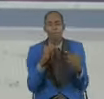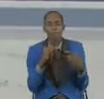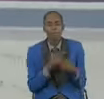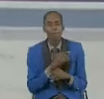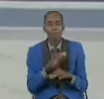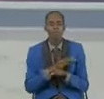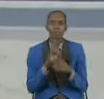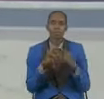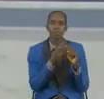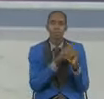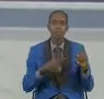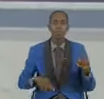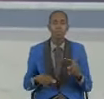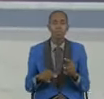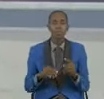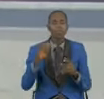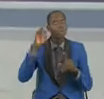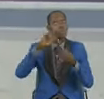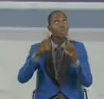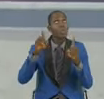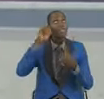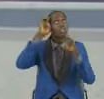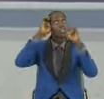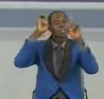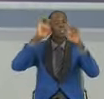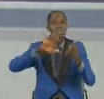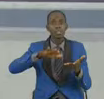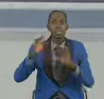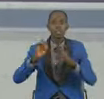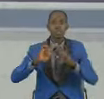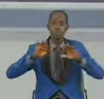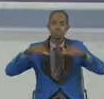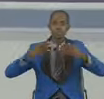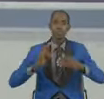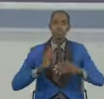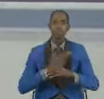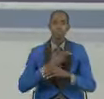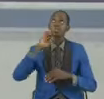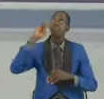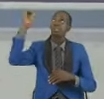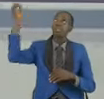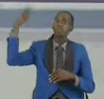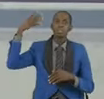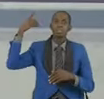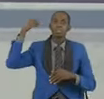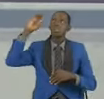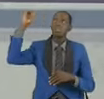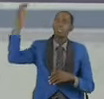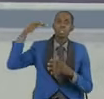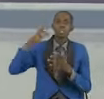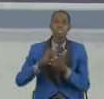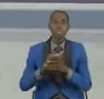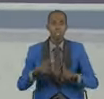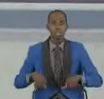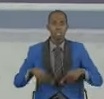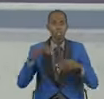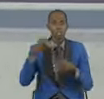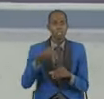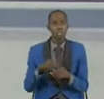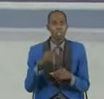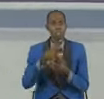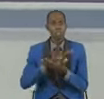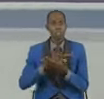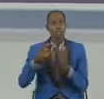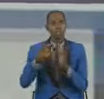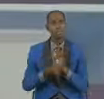he died to give us grace. The grace that lives in righteousness. And